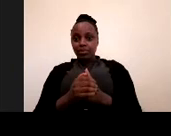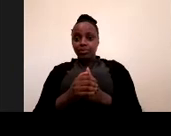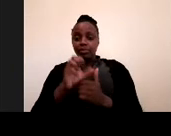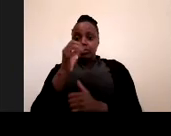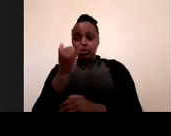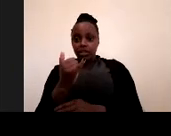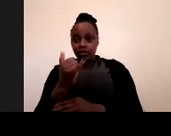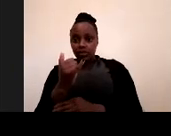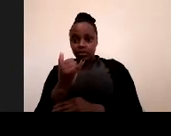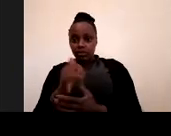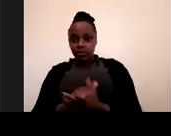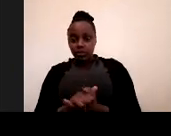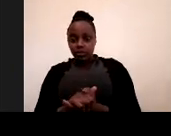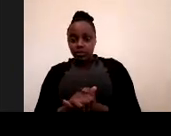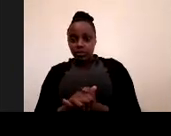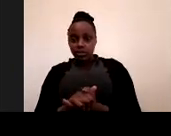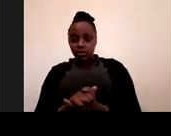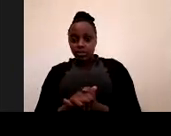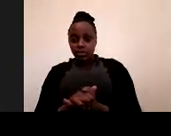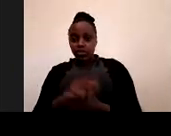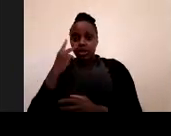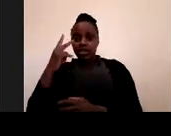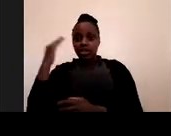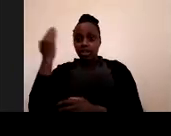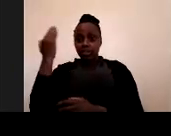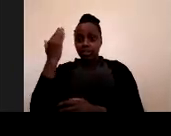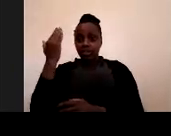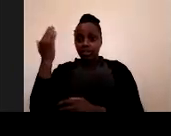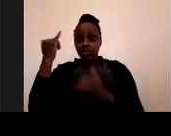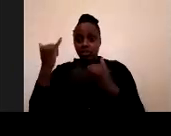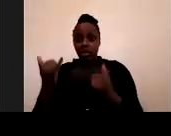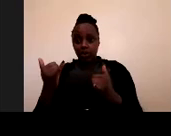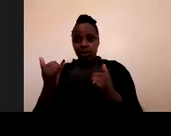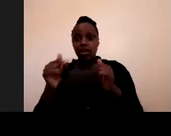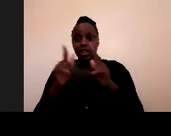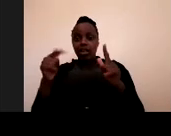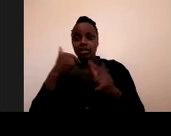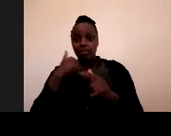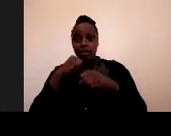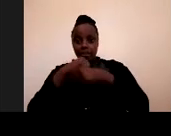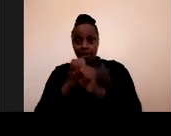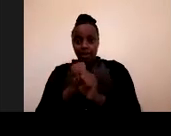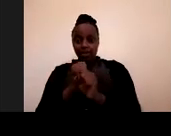see the presentation now. Okay, let me make...